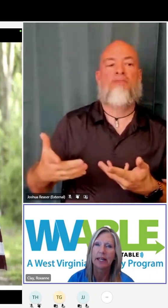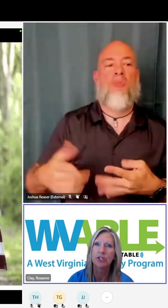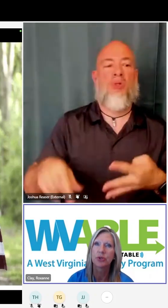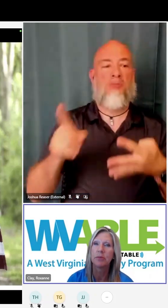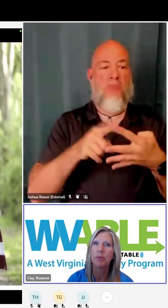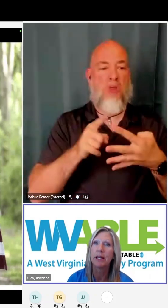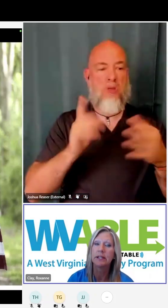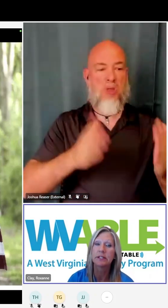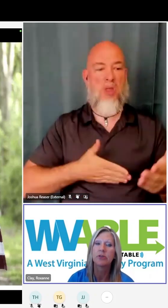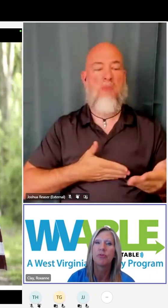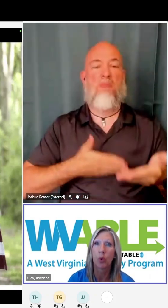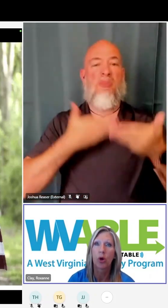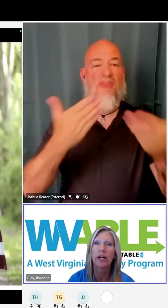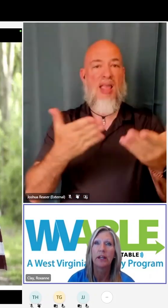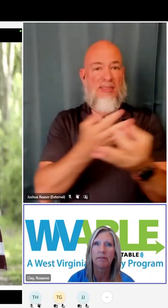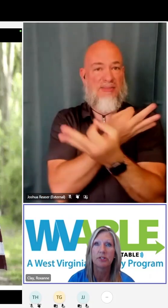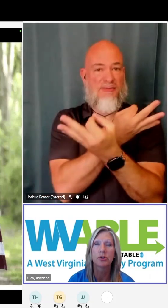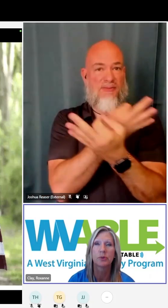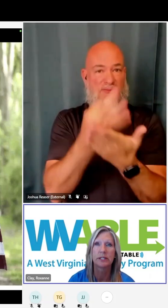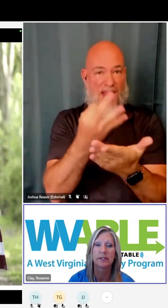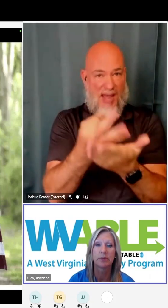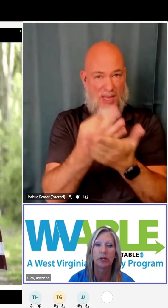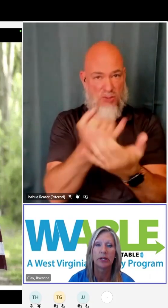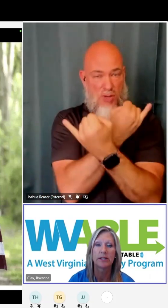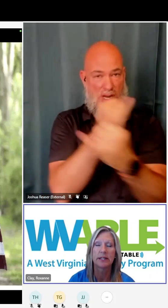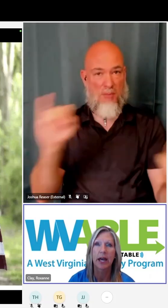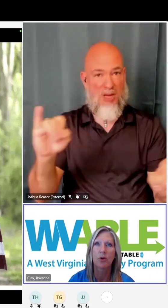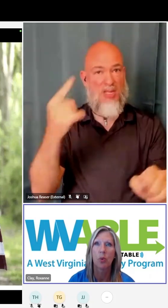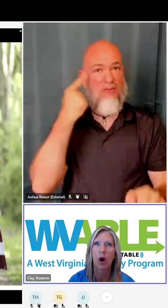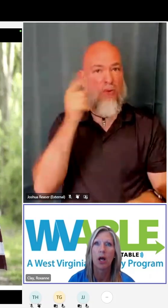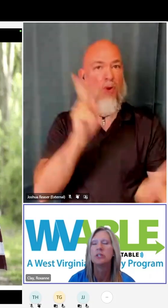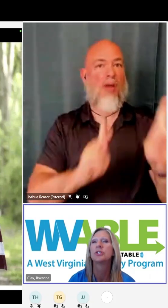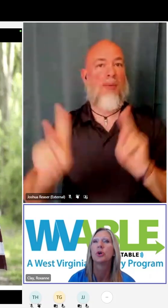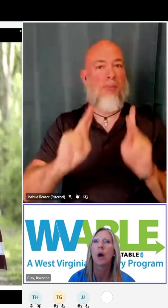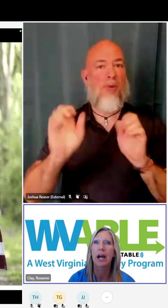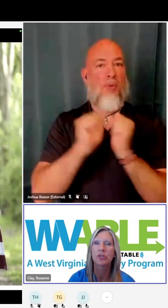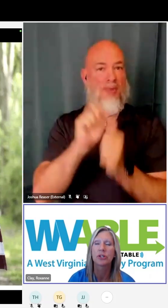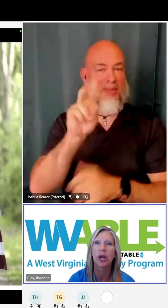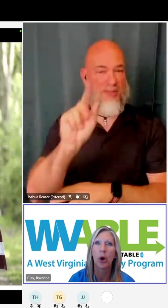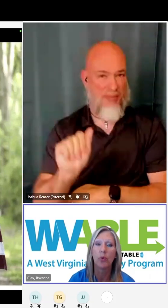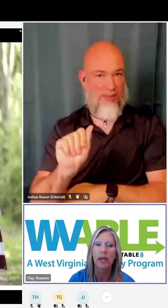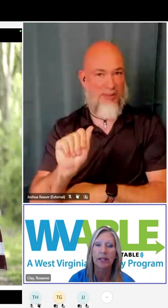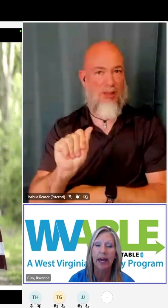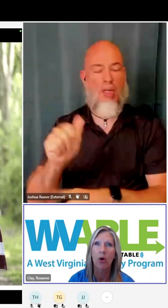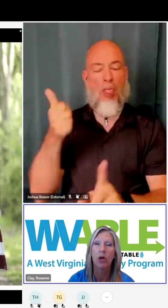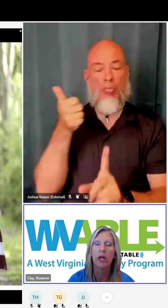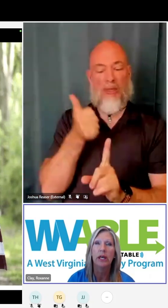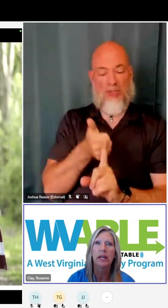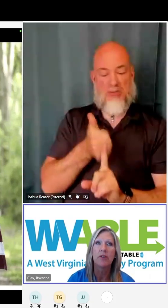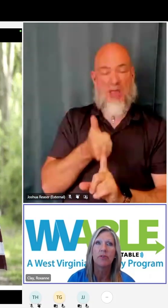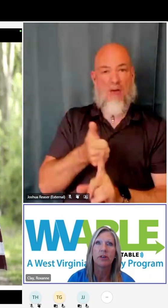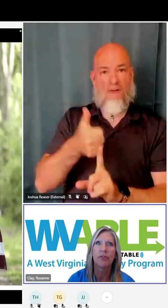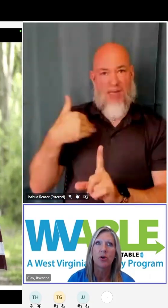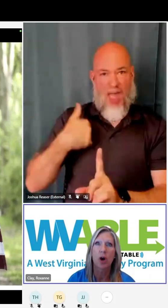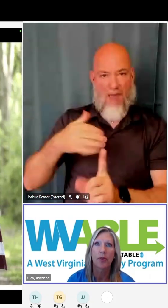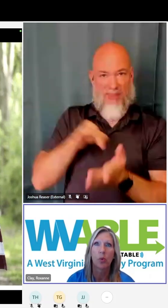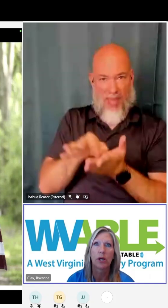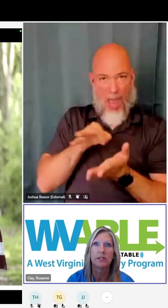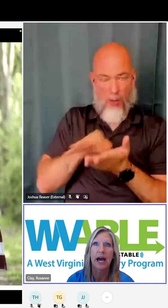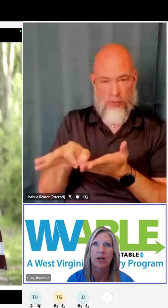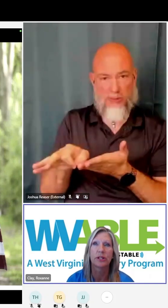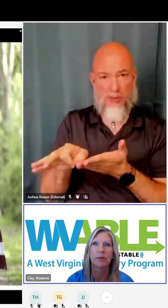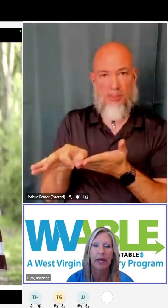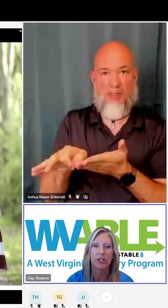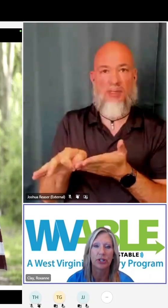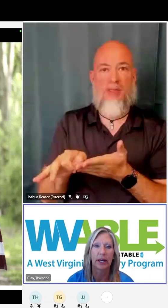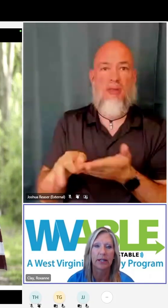provides financial independence for individuals with disabilities. They are the ones who actually own the account, even if they're not the